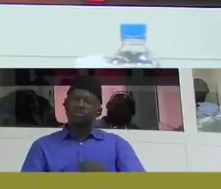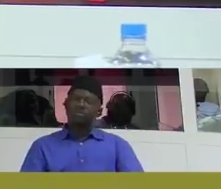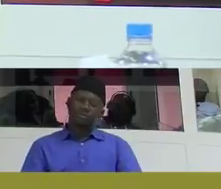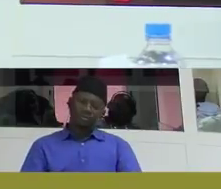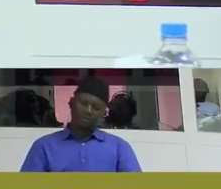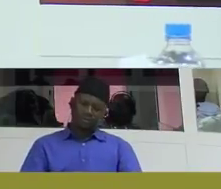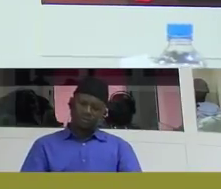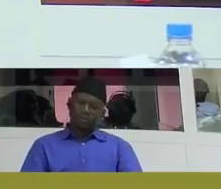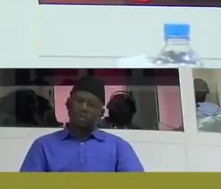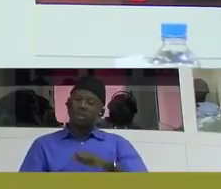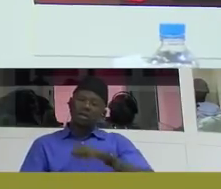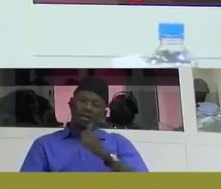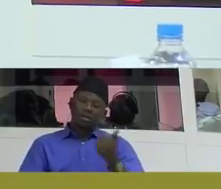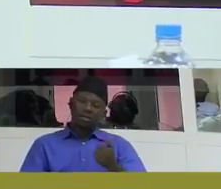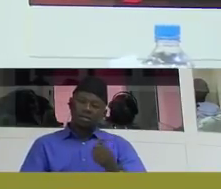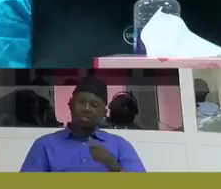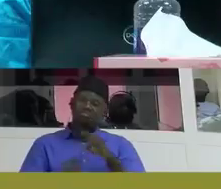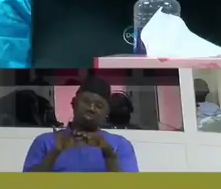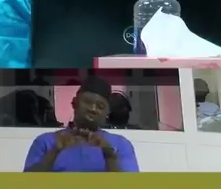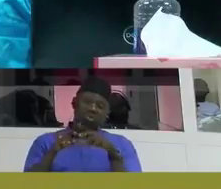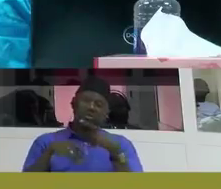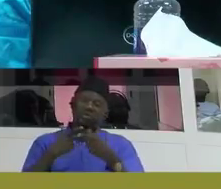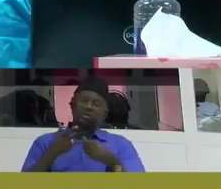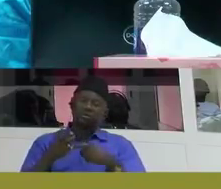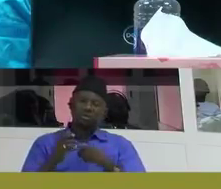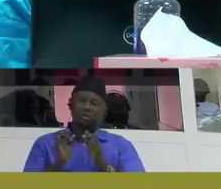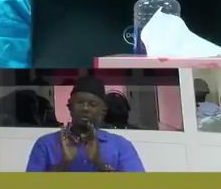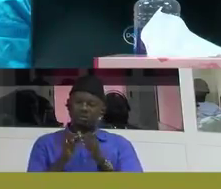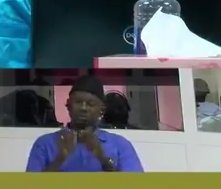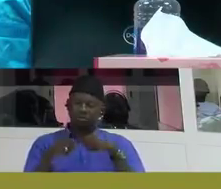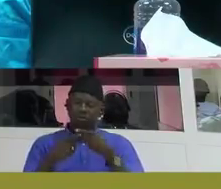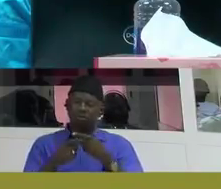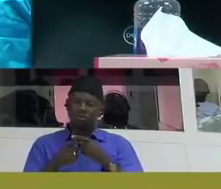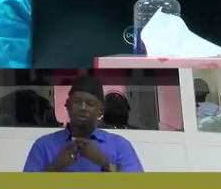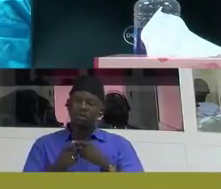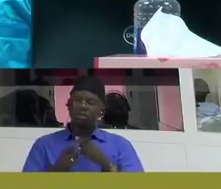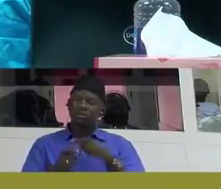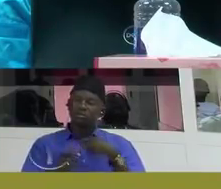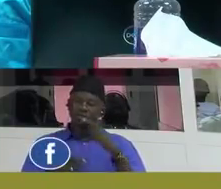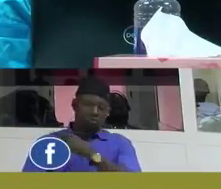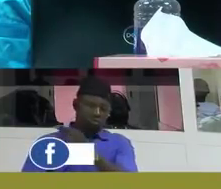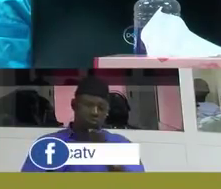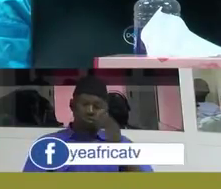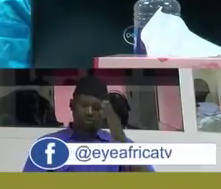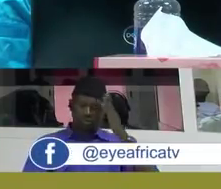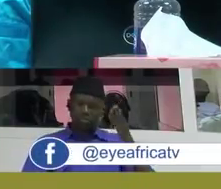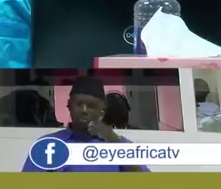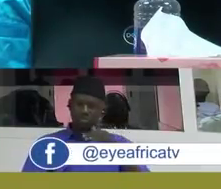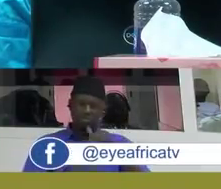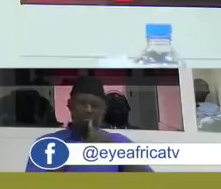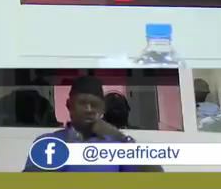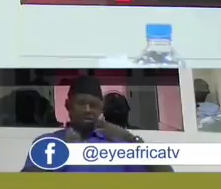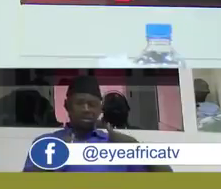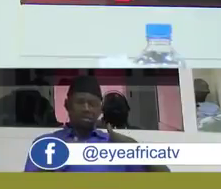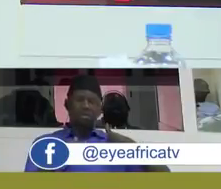the explanation that those homes were exempted, it still